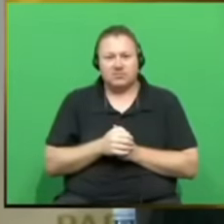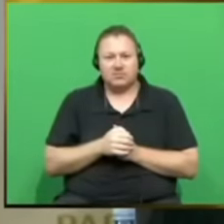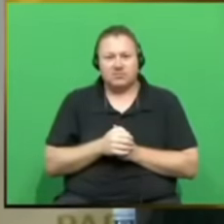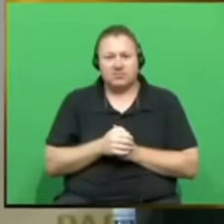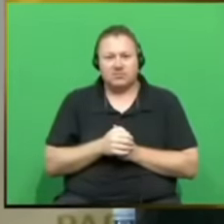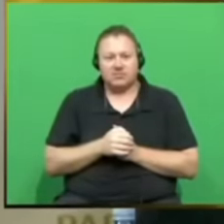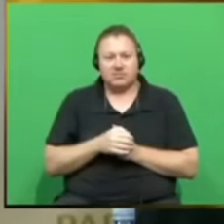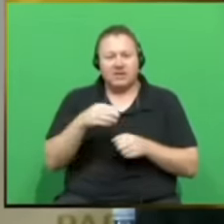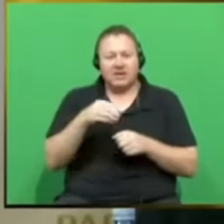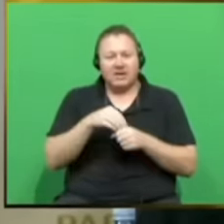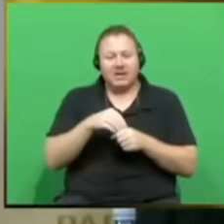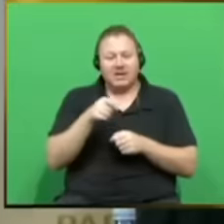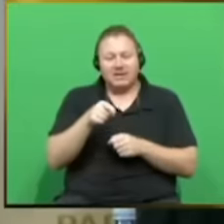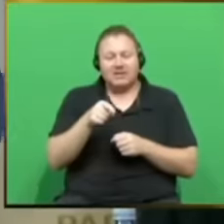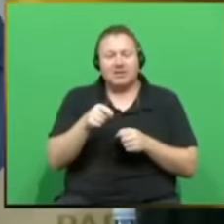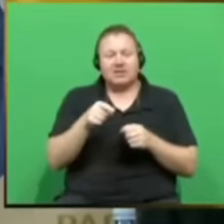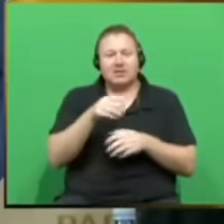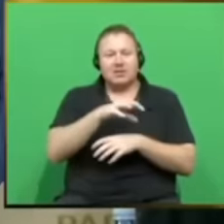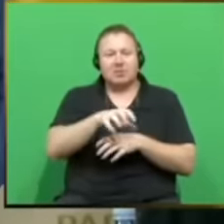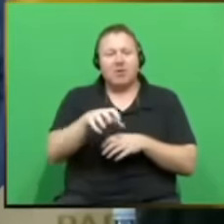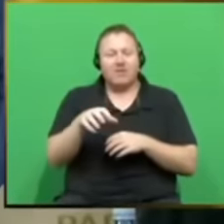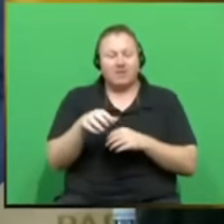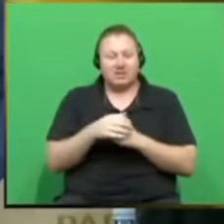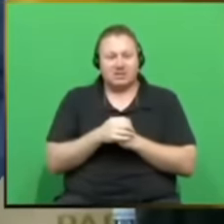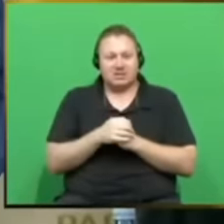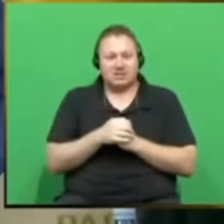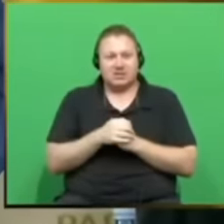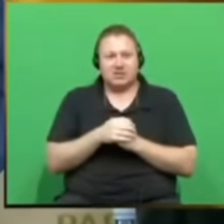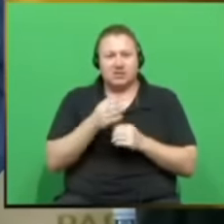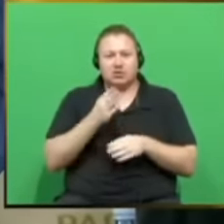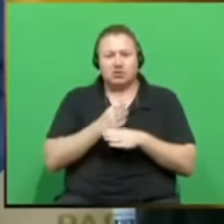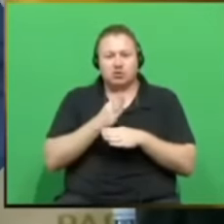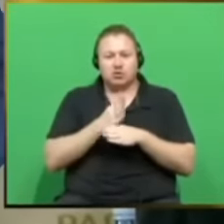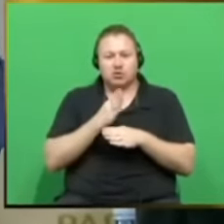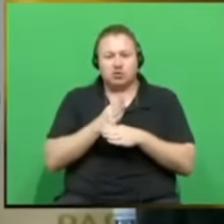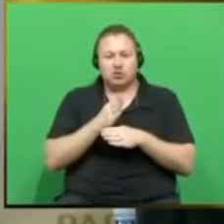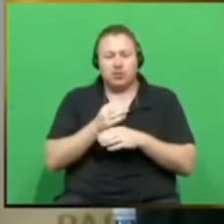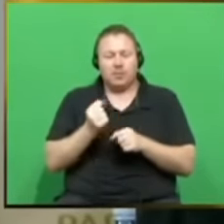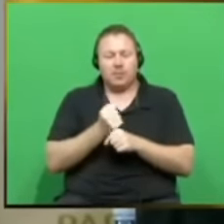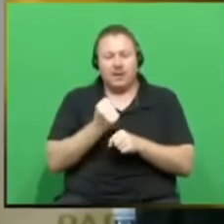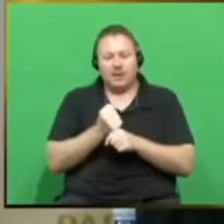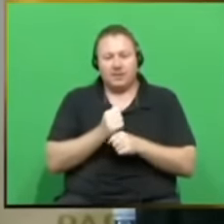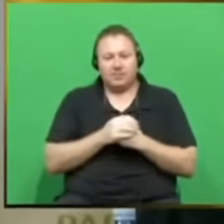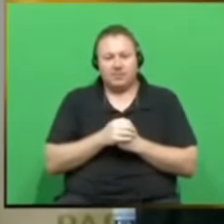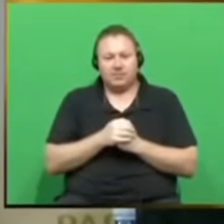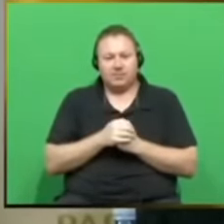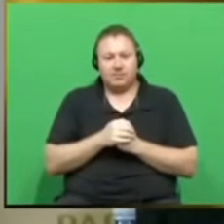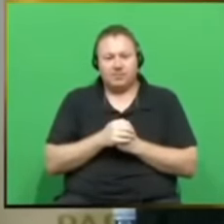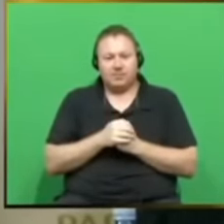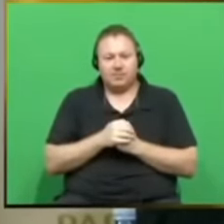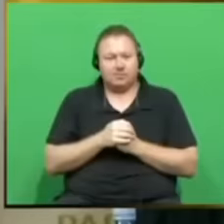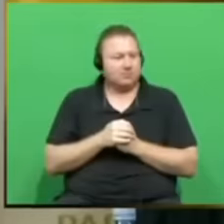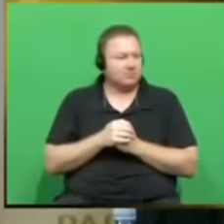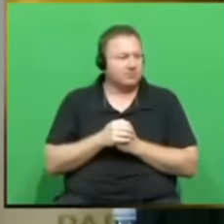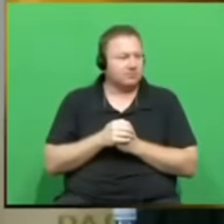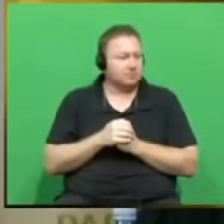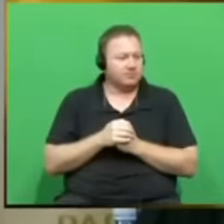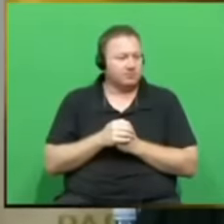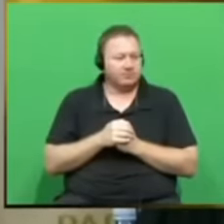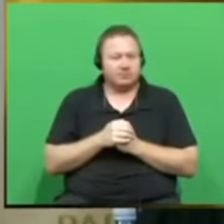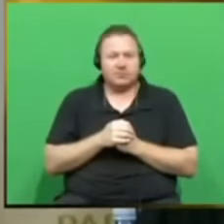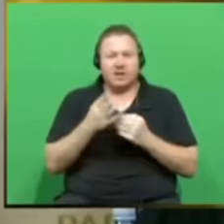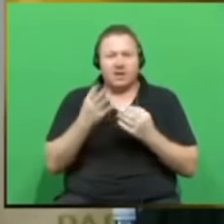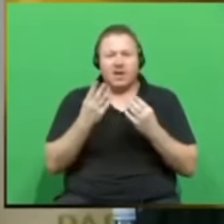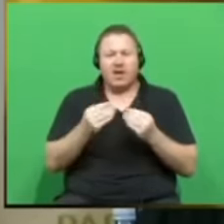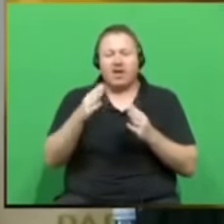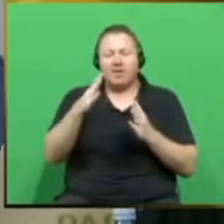It is in this province, Mr. President, where jobs are created. We have the